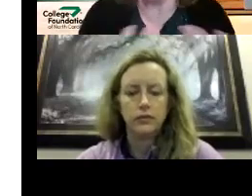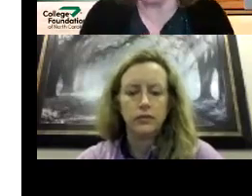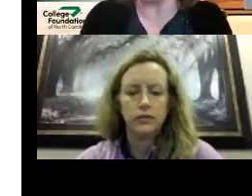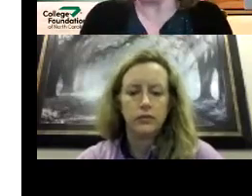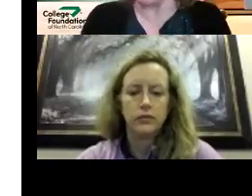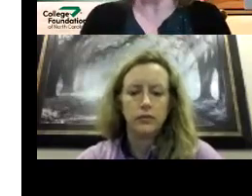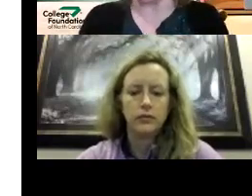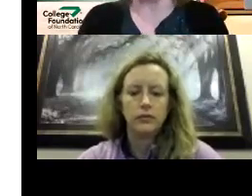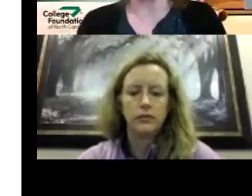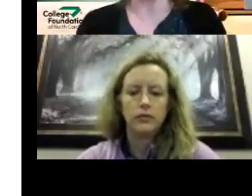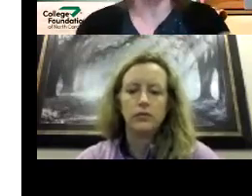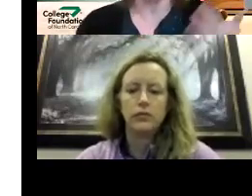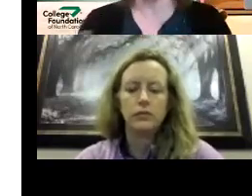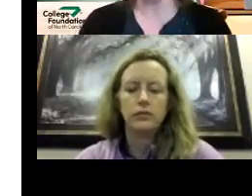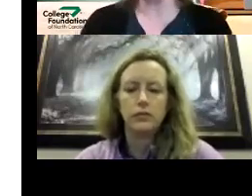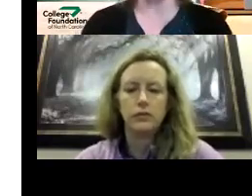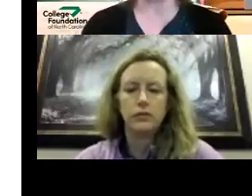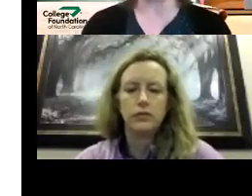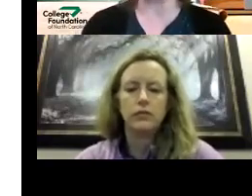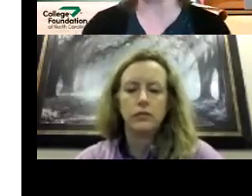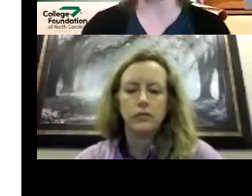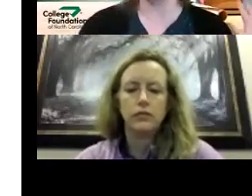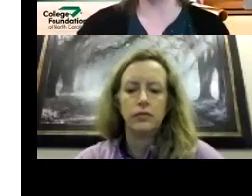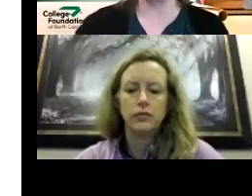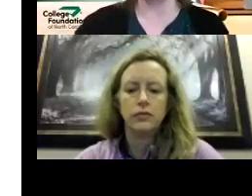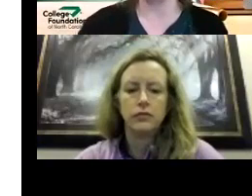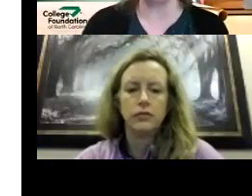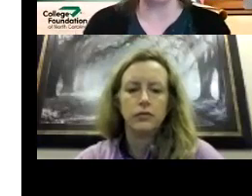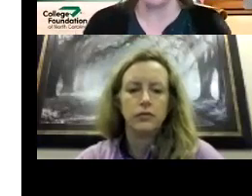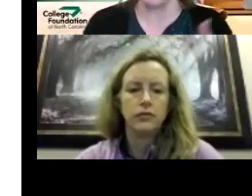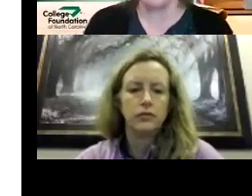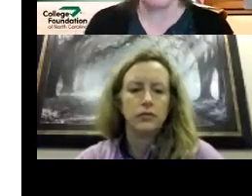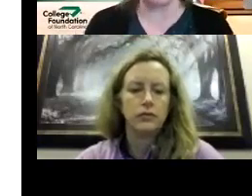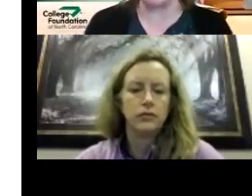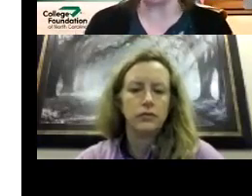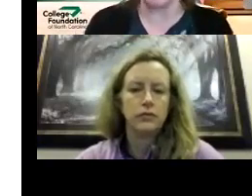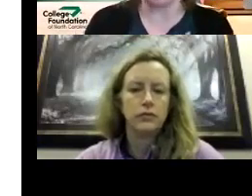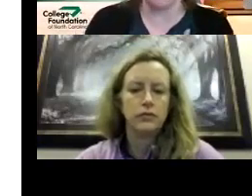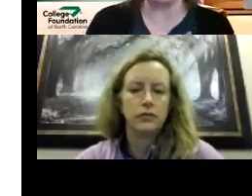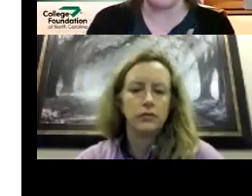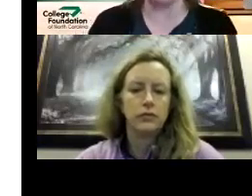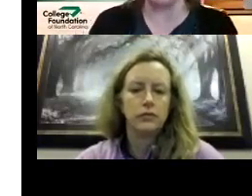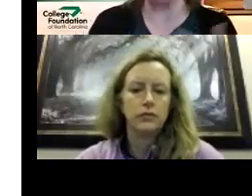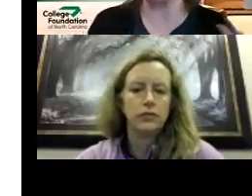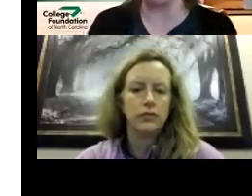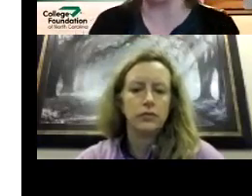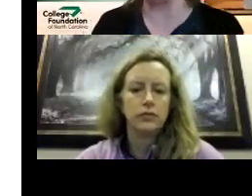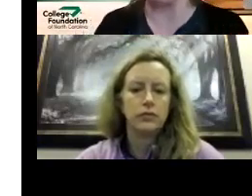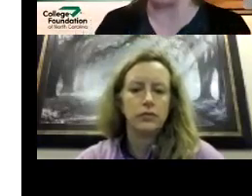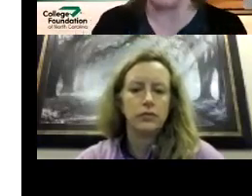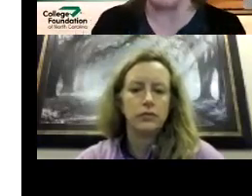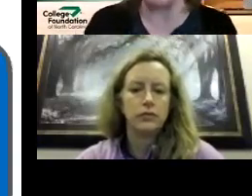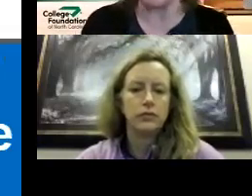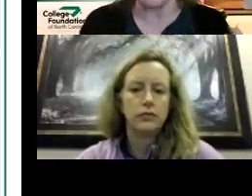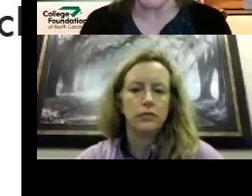students have filled out the FAFSA. Okay, so just know that this can cover a range of things that you might qualify for if you have your